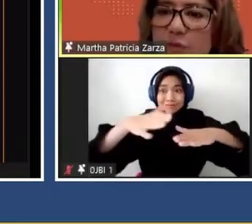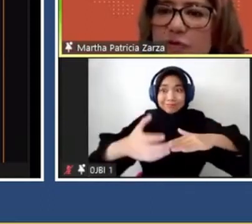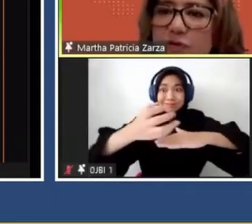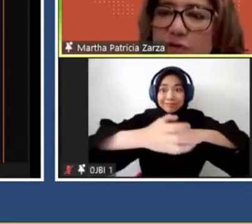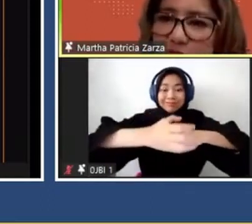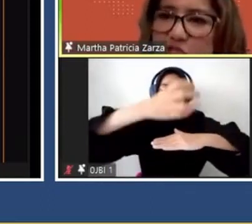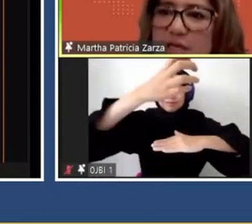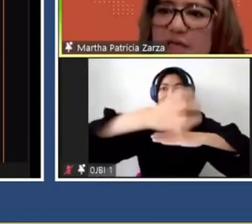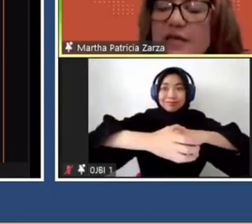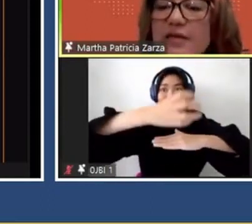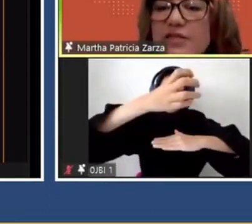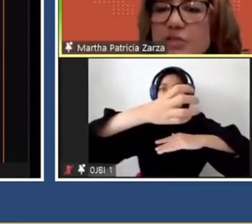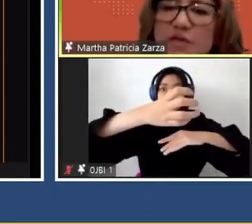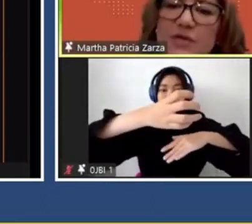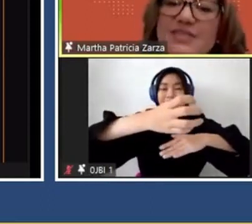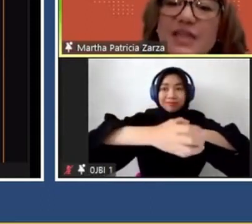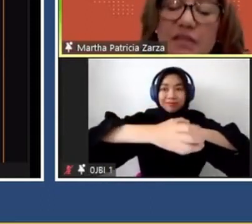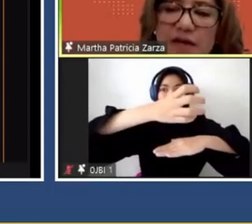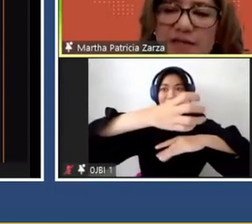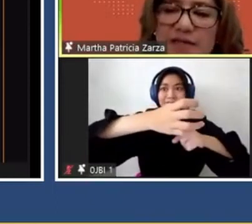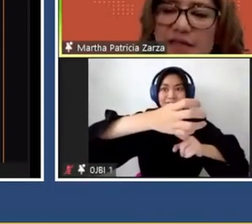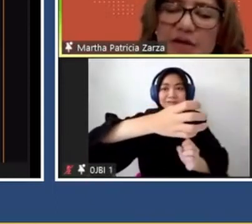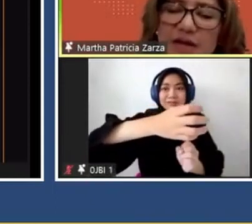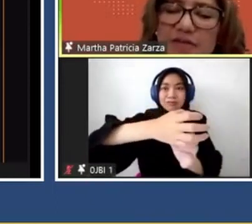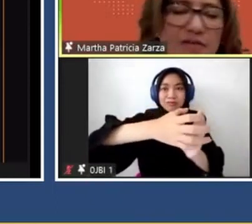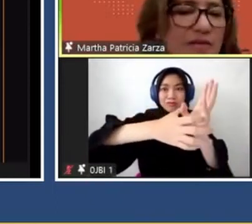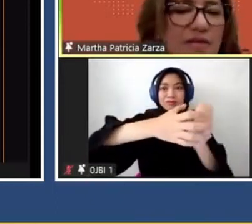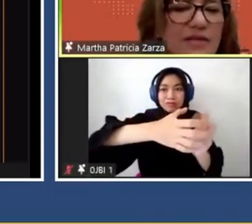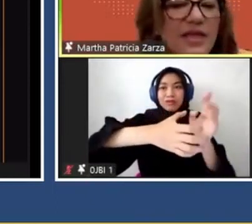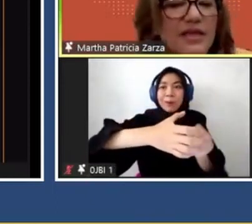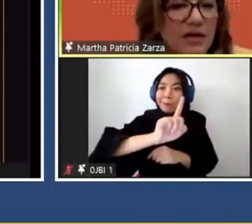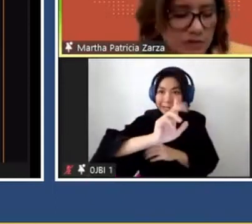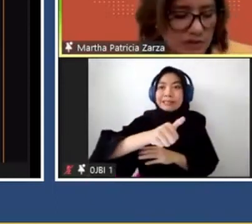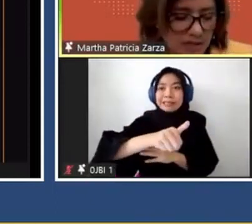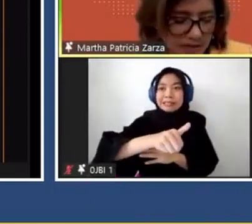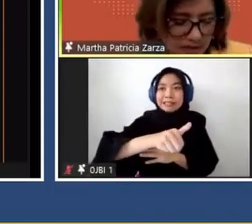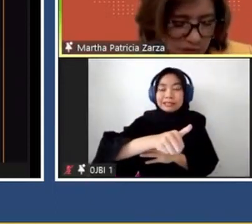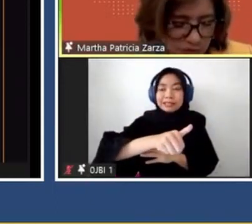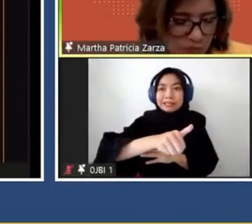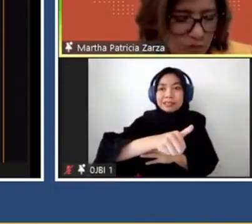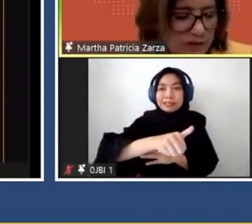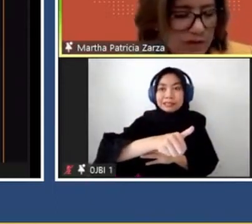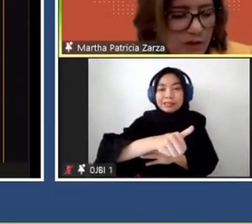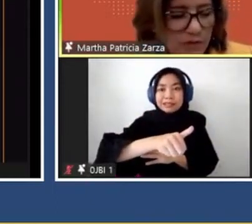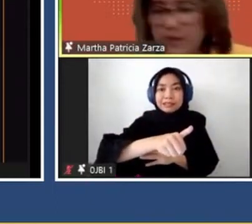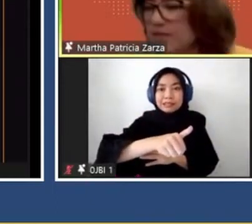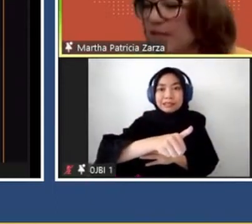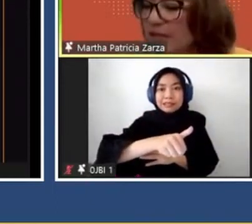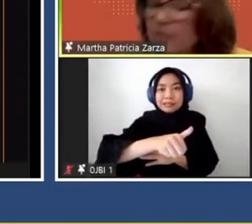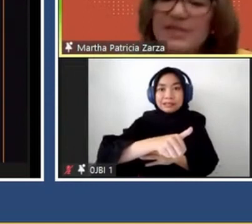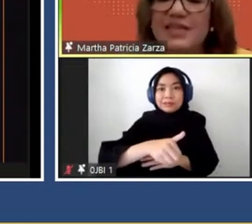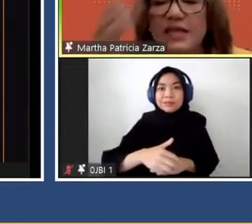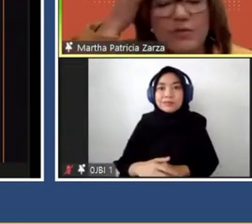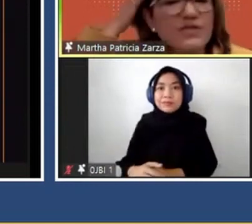cover that we put to the chimney was still there, and they haven't taken it out like they used to do it in the other